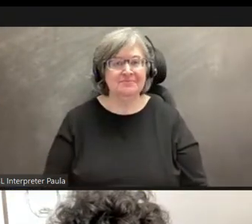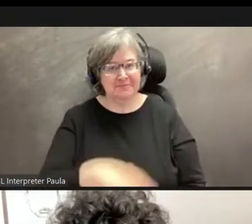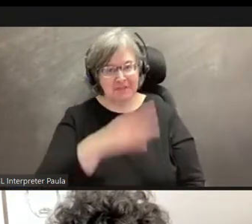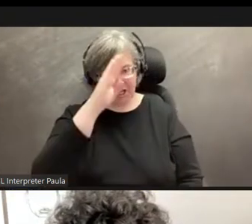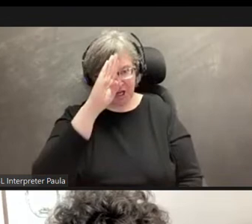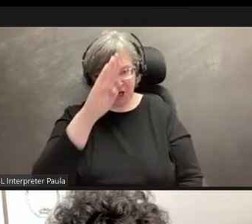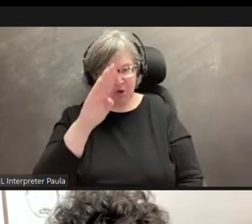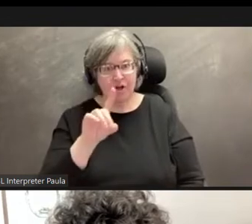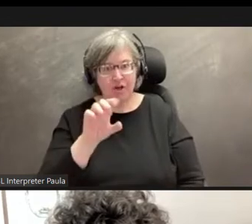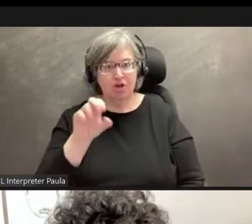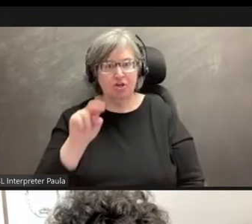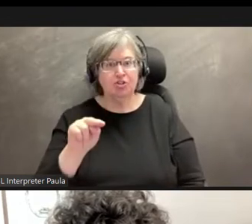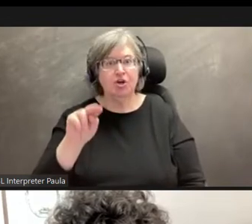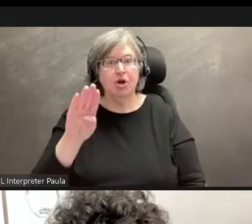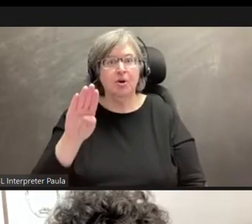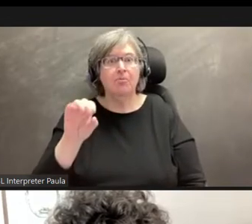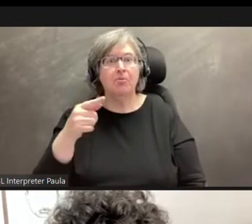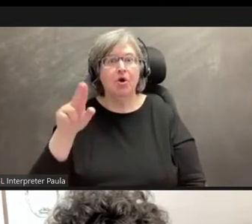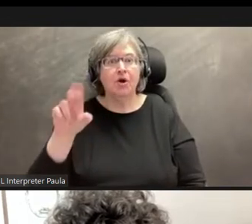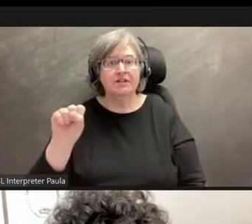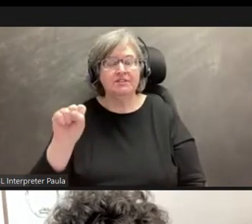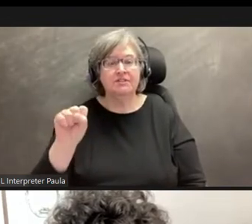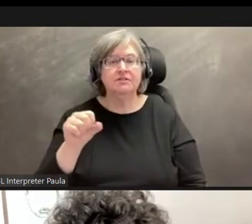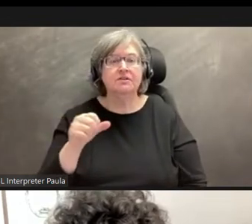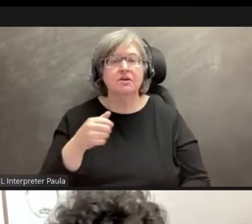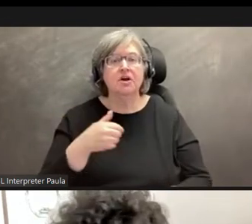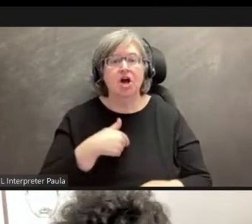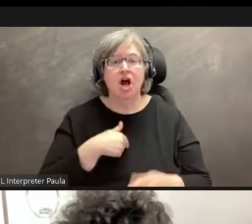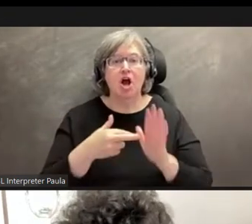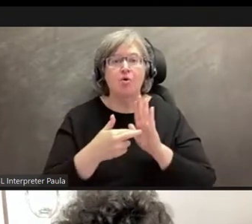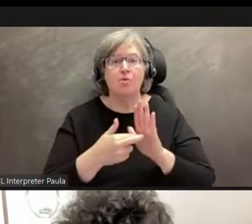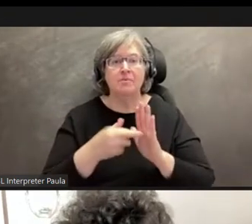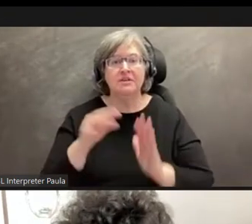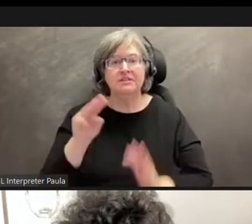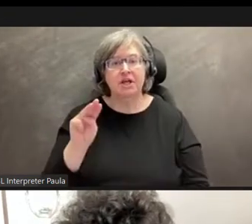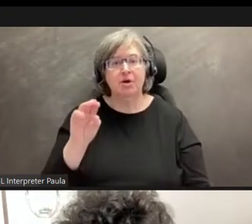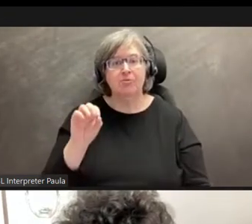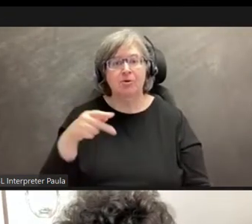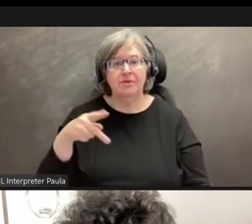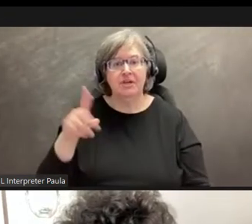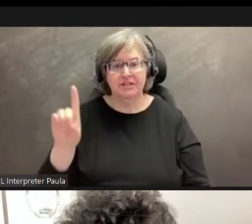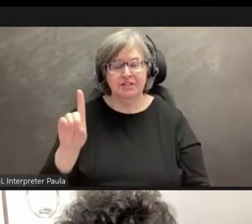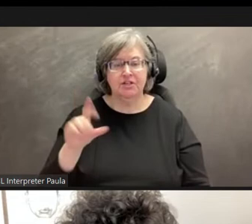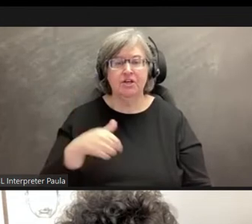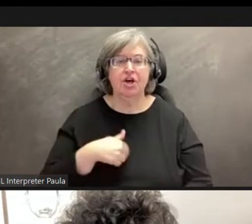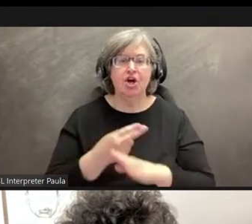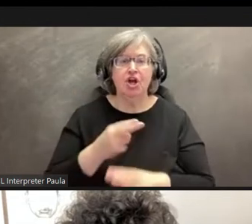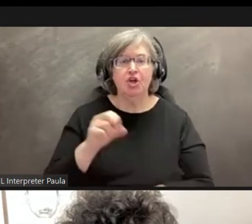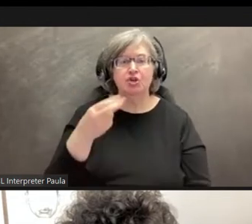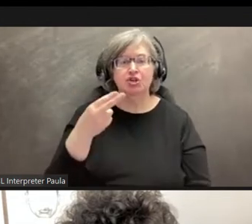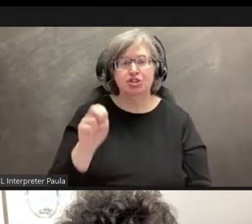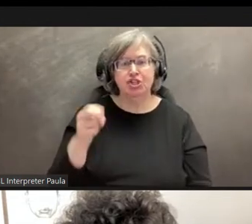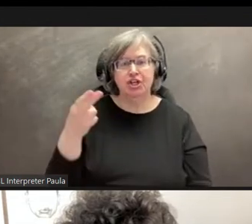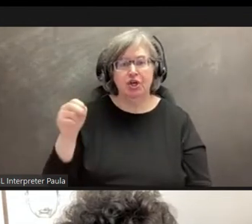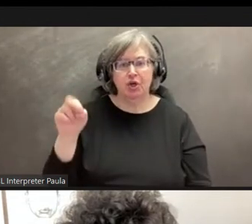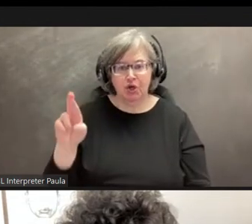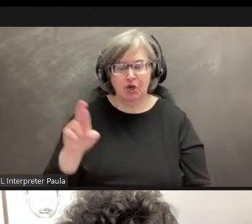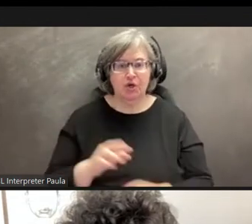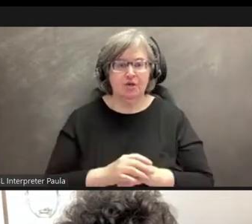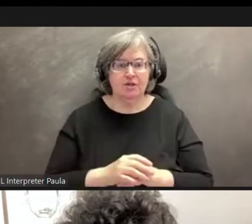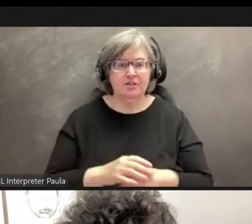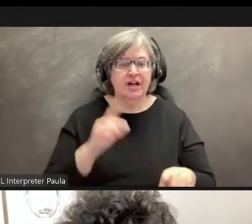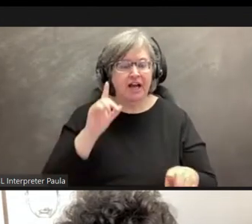Hi, Doreen Bogus. I'm here representing MOPD. Pronouns are she, her.